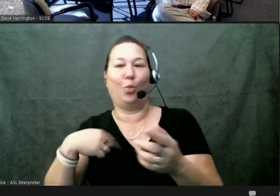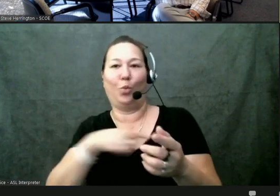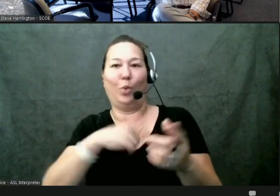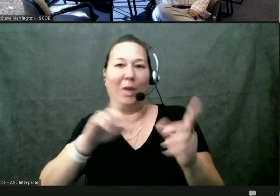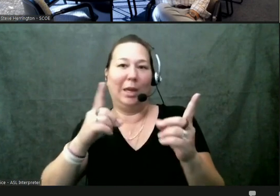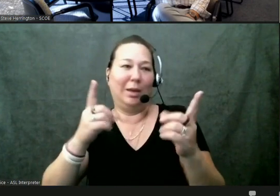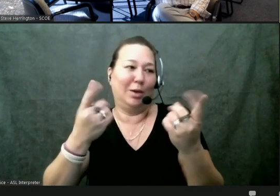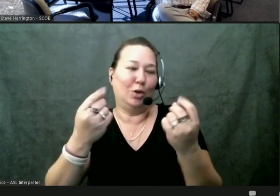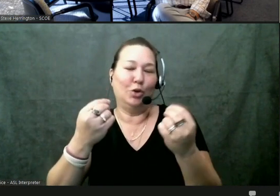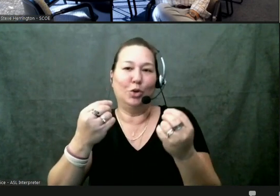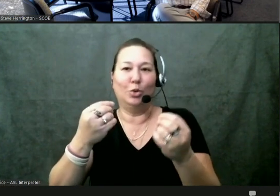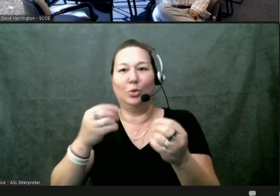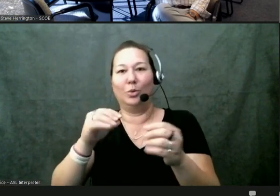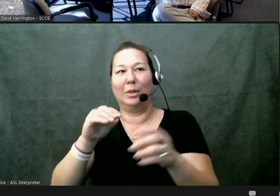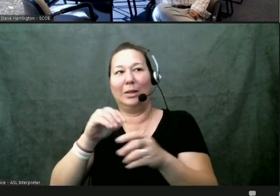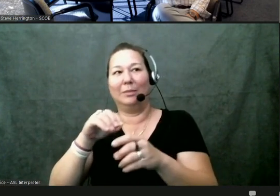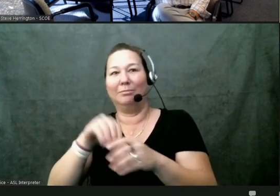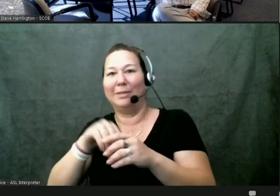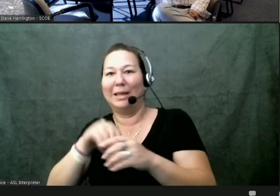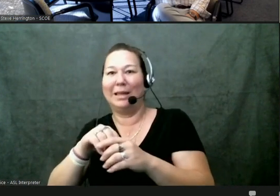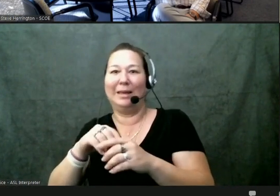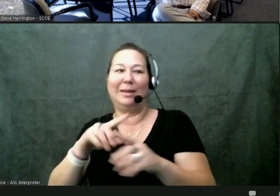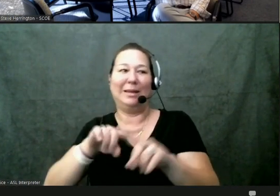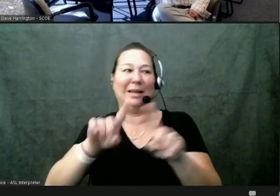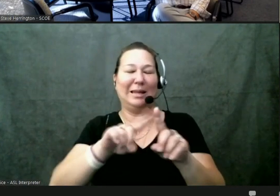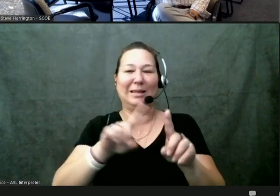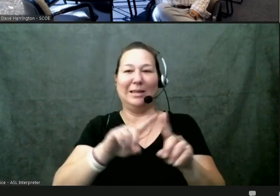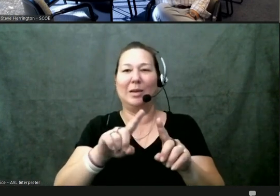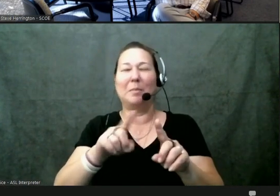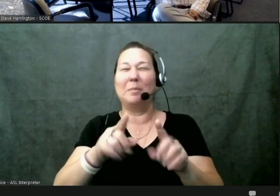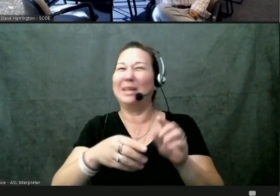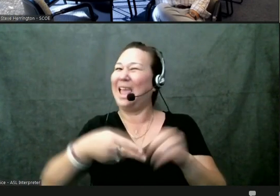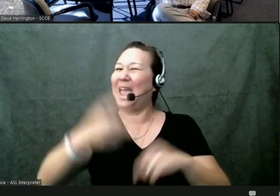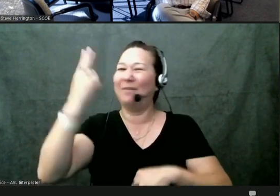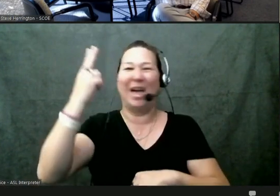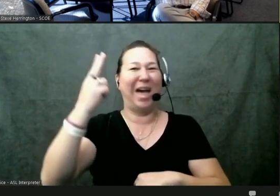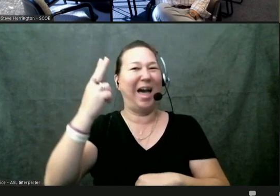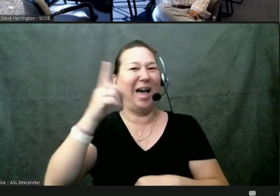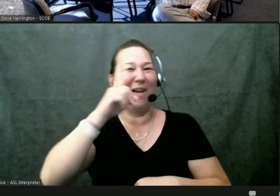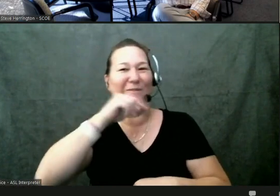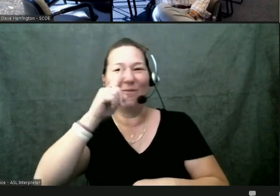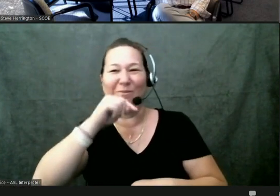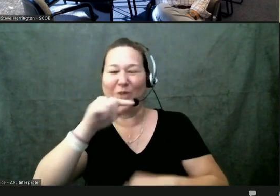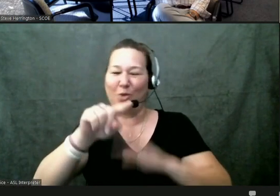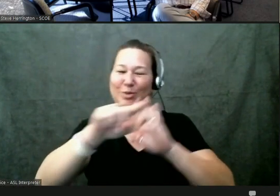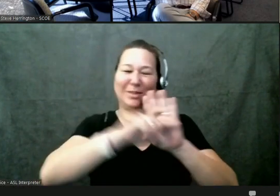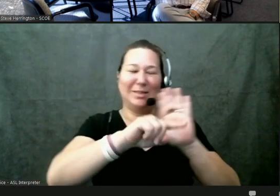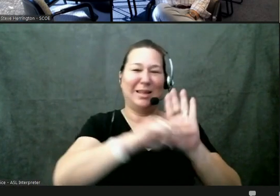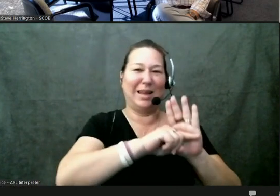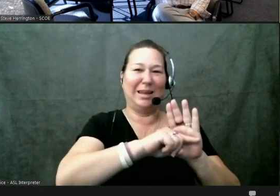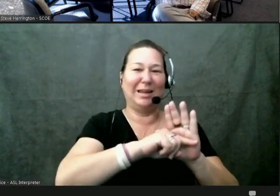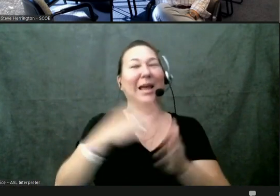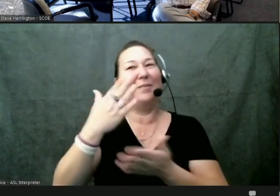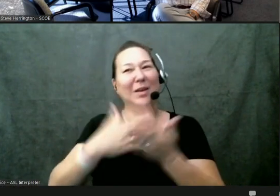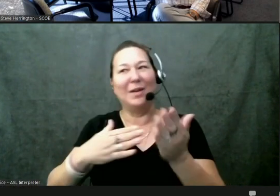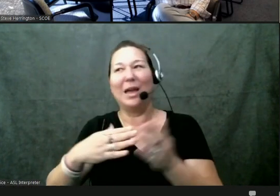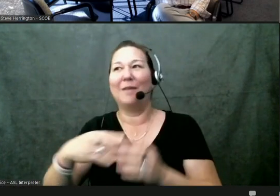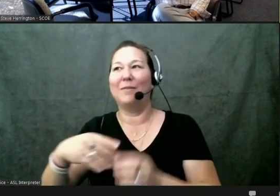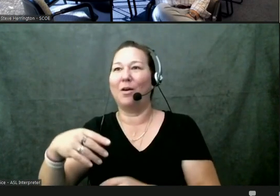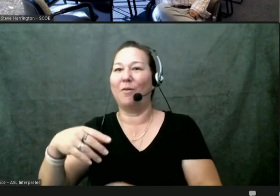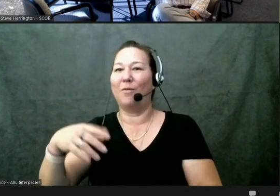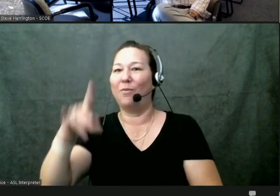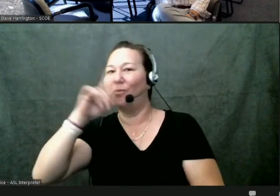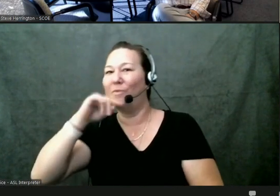populations. However, they have higher false negative rates, and some have higher false positive rates. And so it makes it